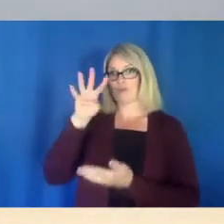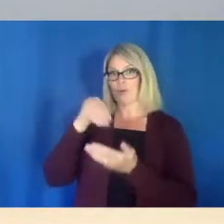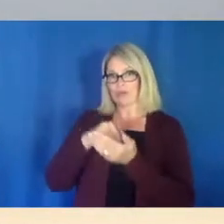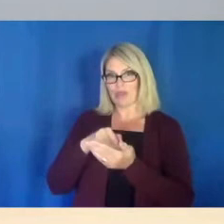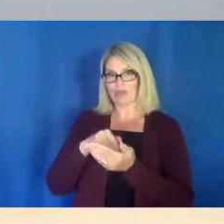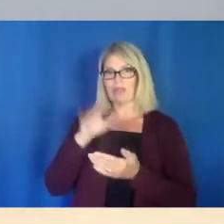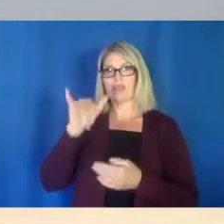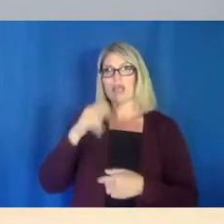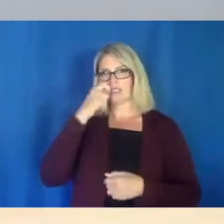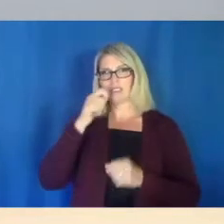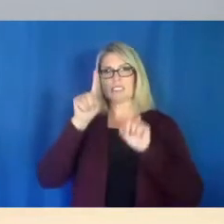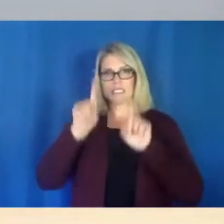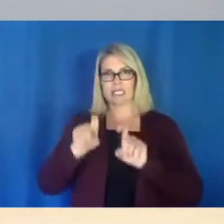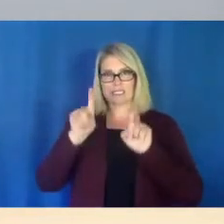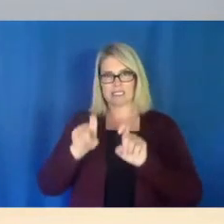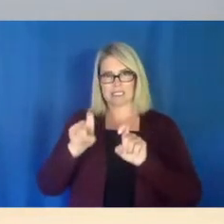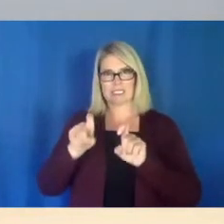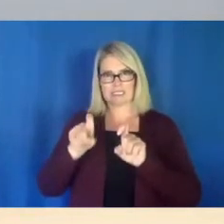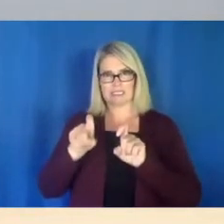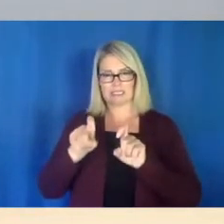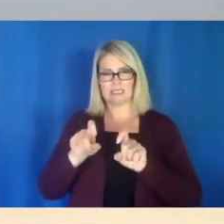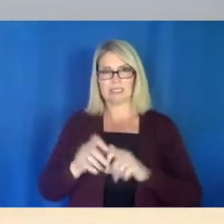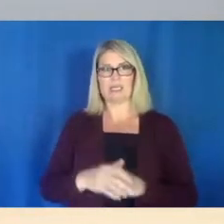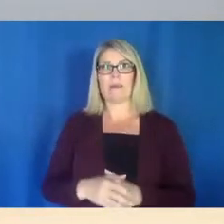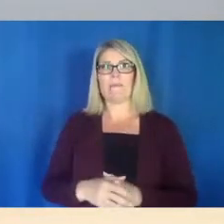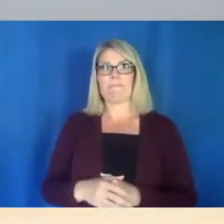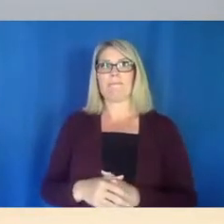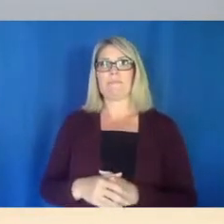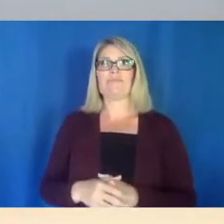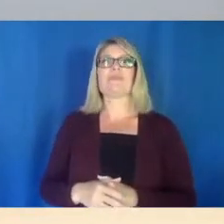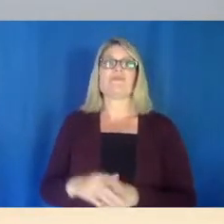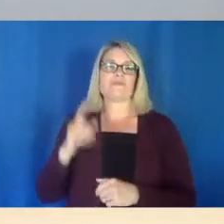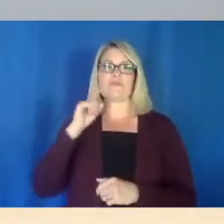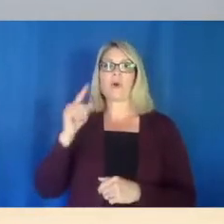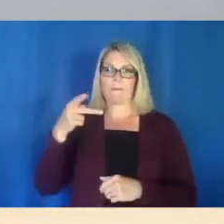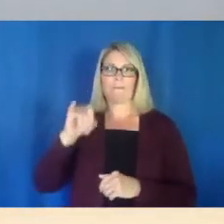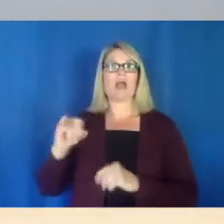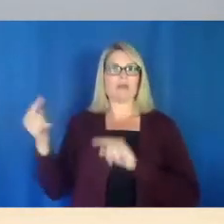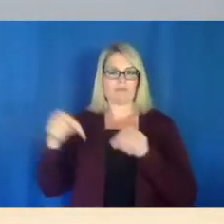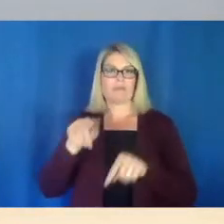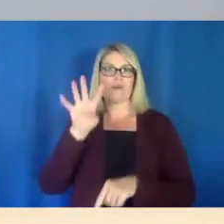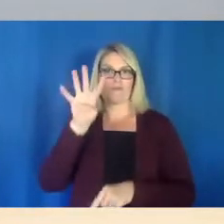point of care tests in PEI.